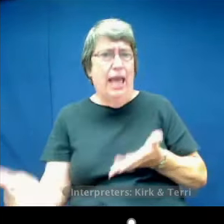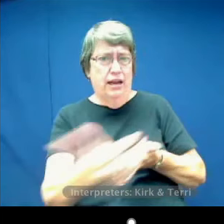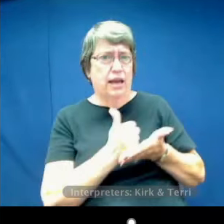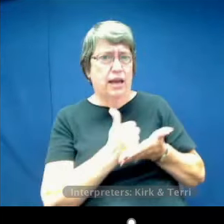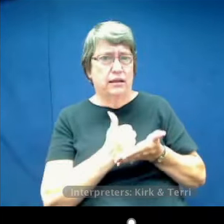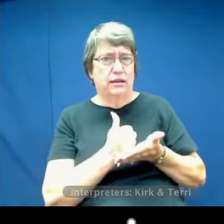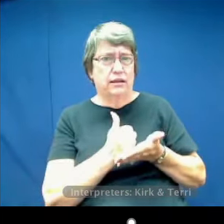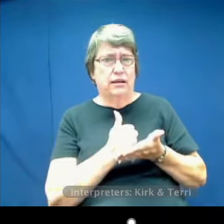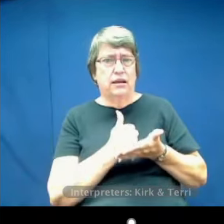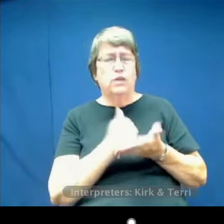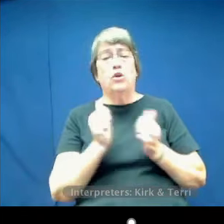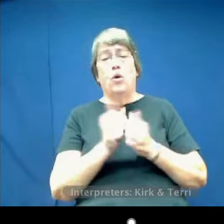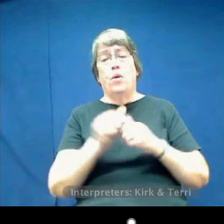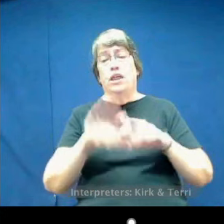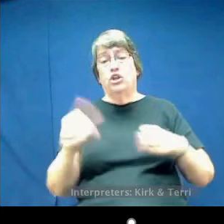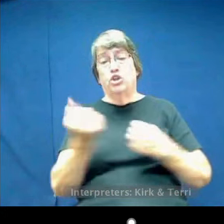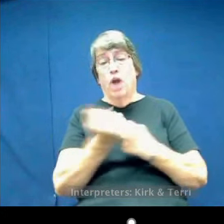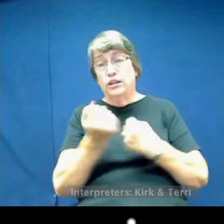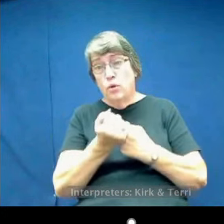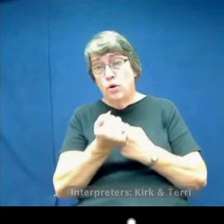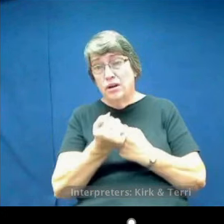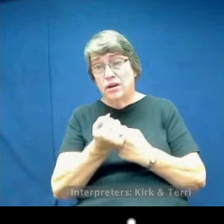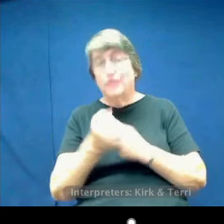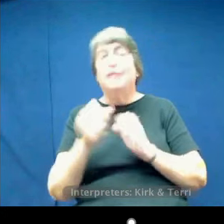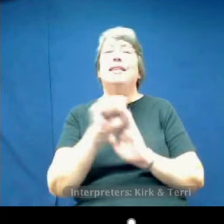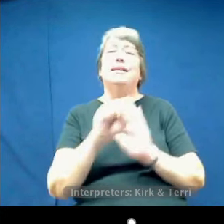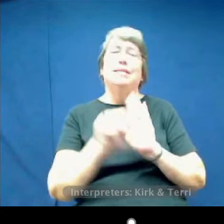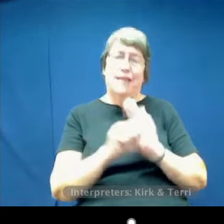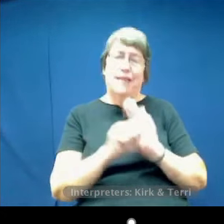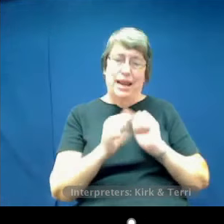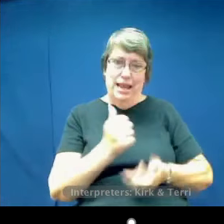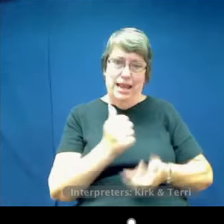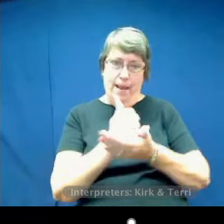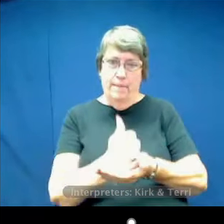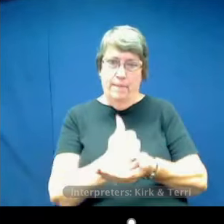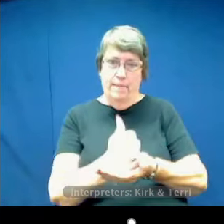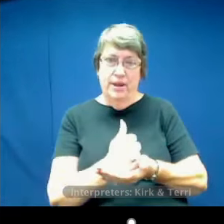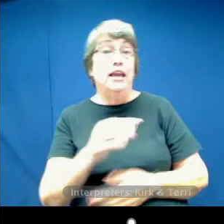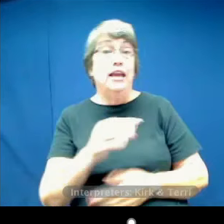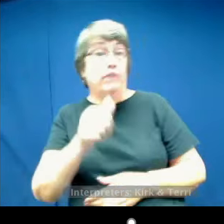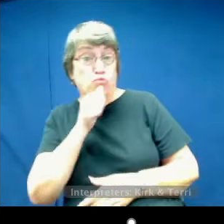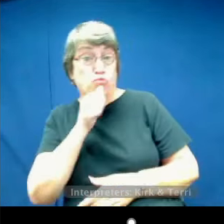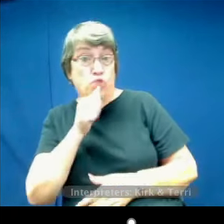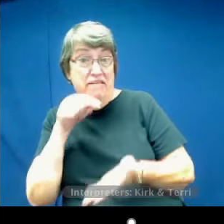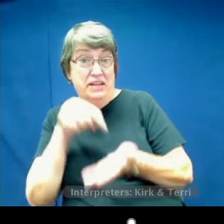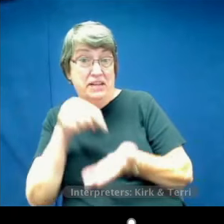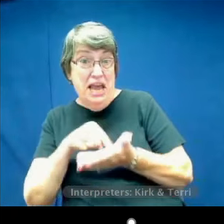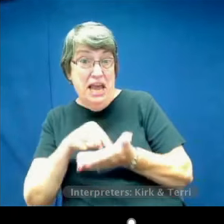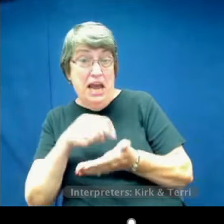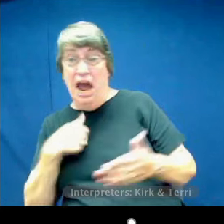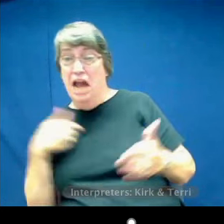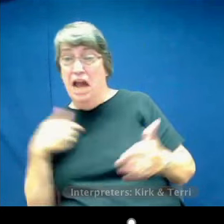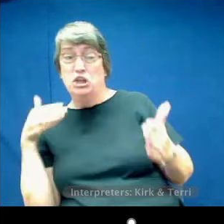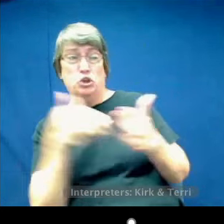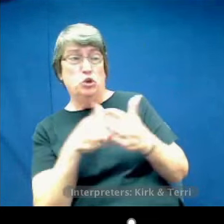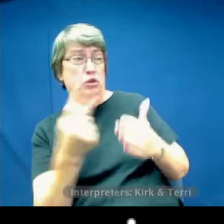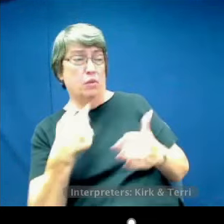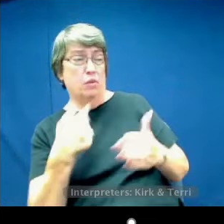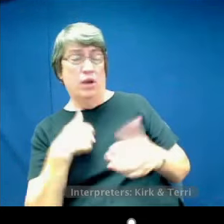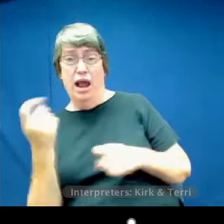with child support, the state's going to help you. Whether if you were trying to collect a private debt from a lawsuit, the state isn't going to help you so